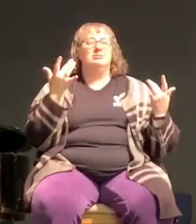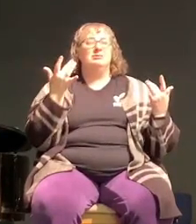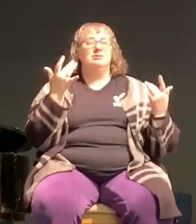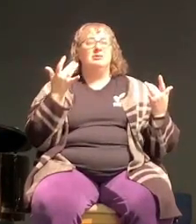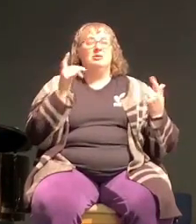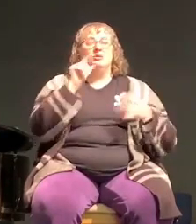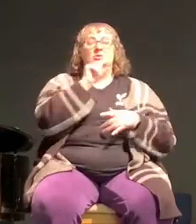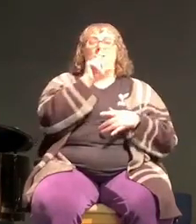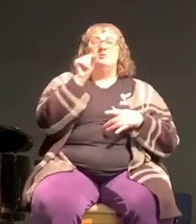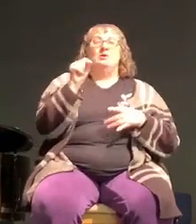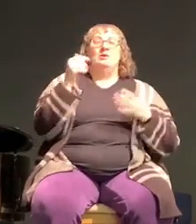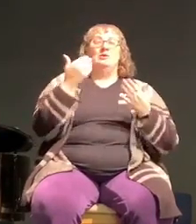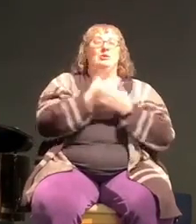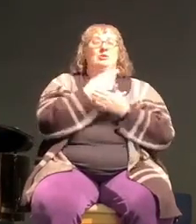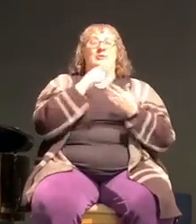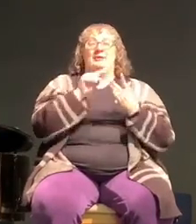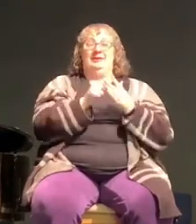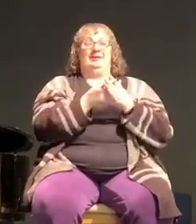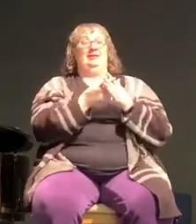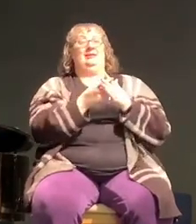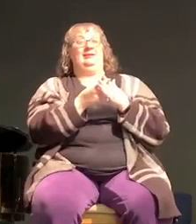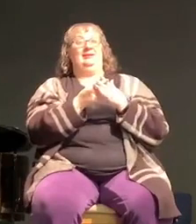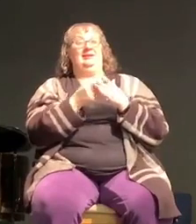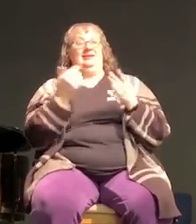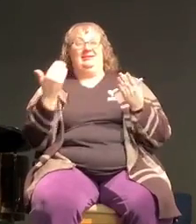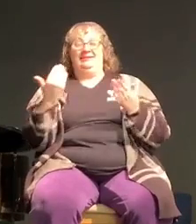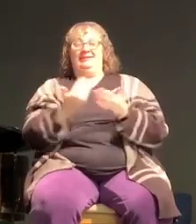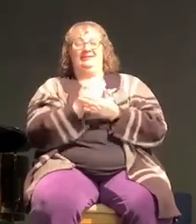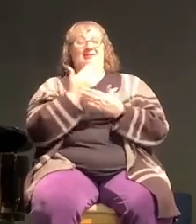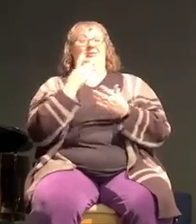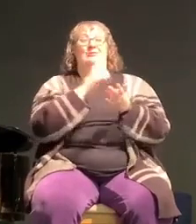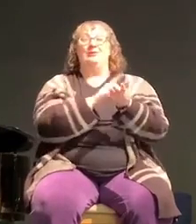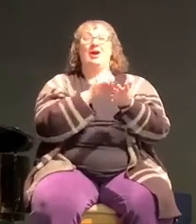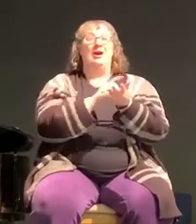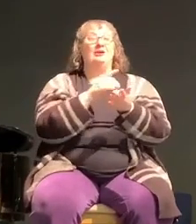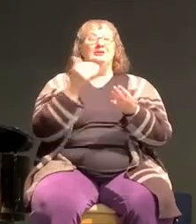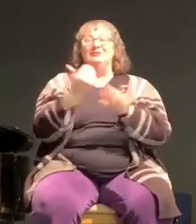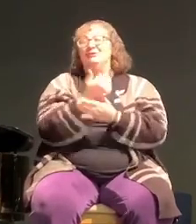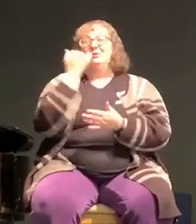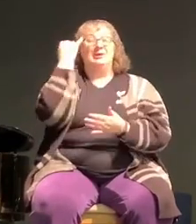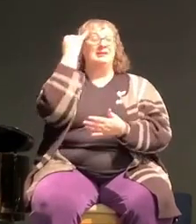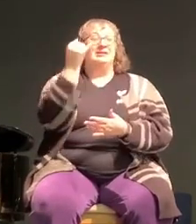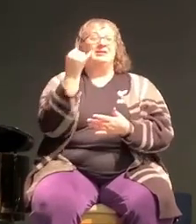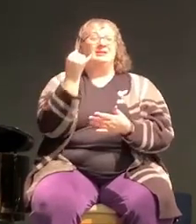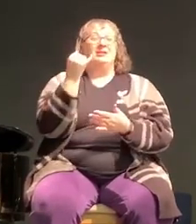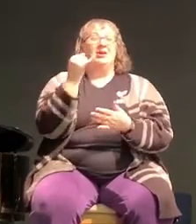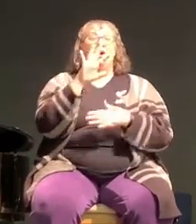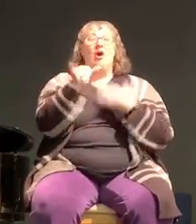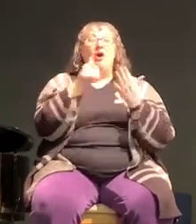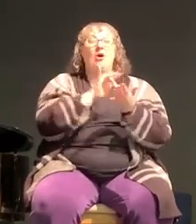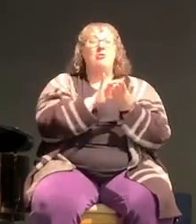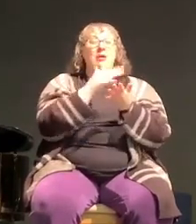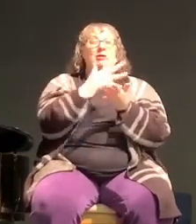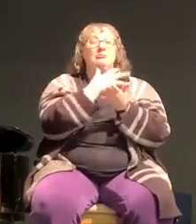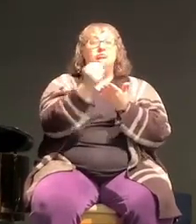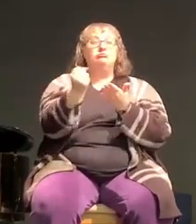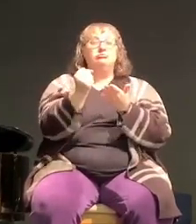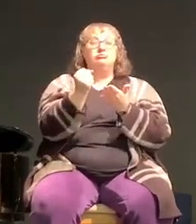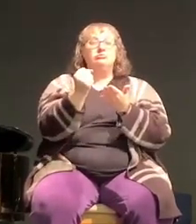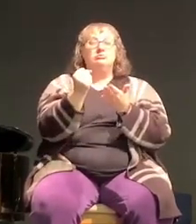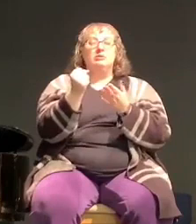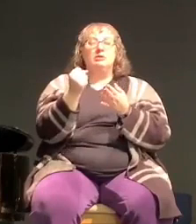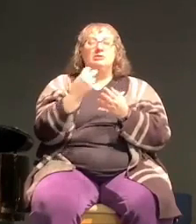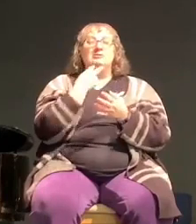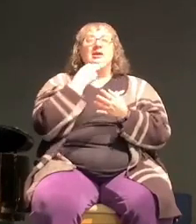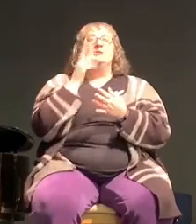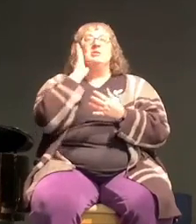2020, it was the new beginnings. It was the fresh start, new doctors, new ideas. She was taking off all her meds. And she was confined